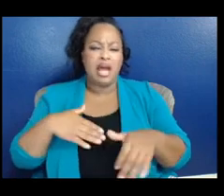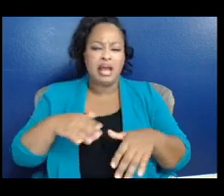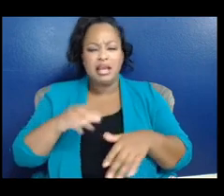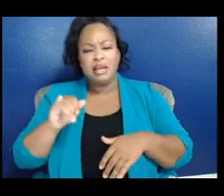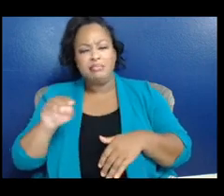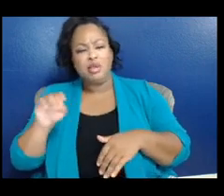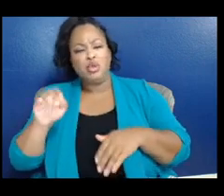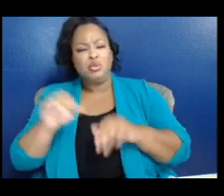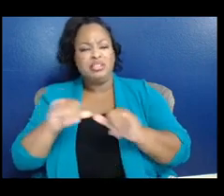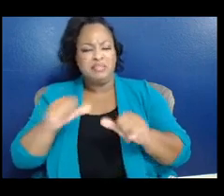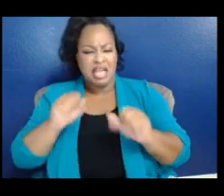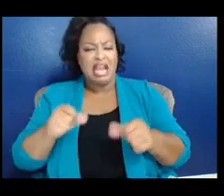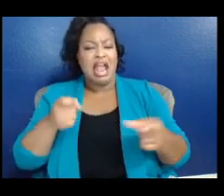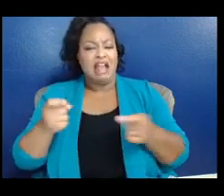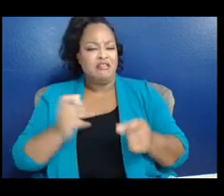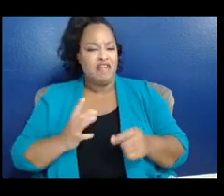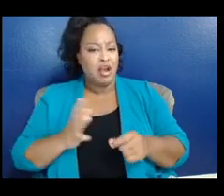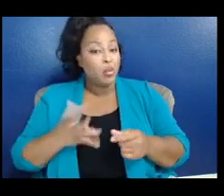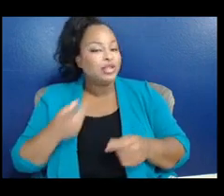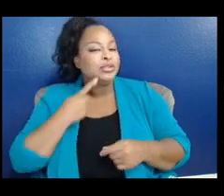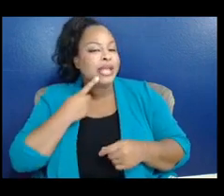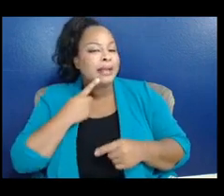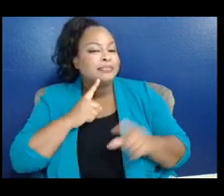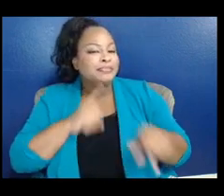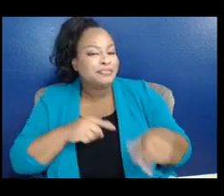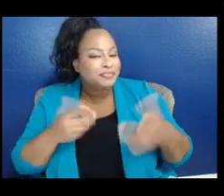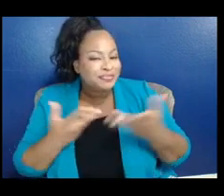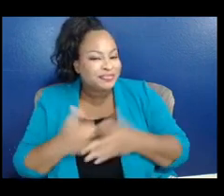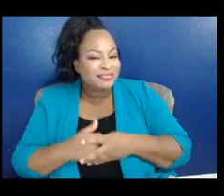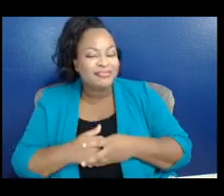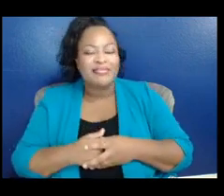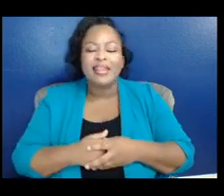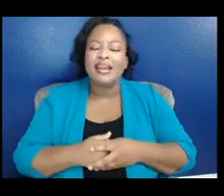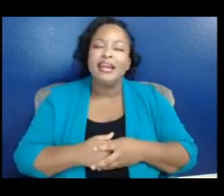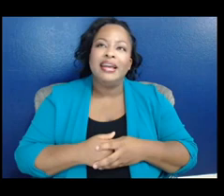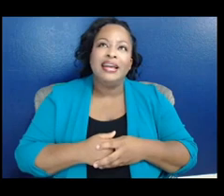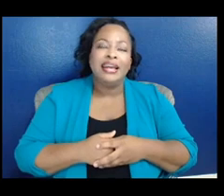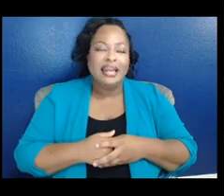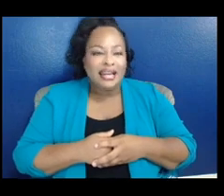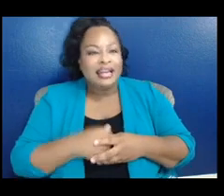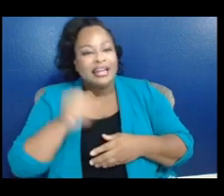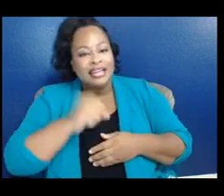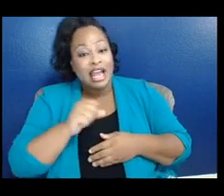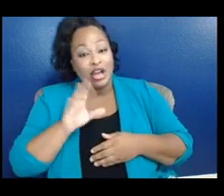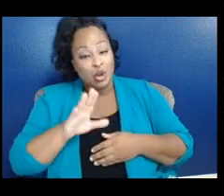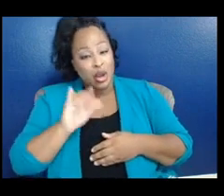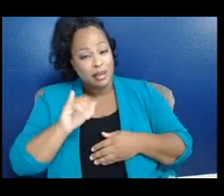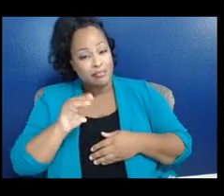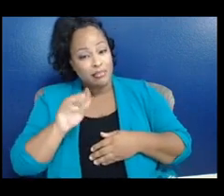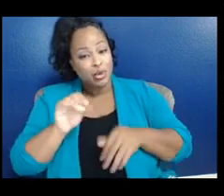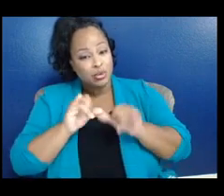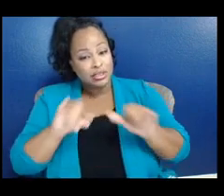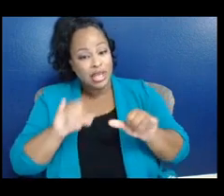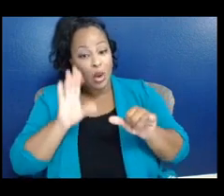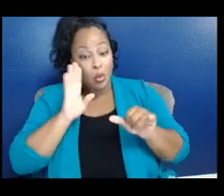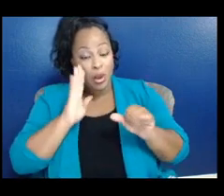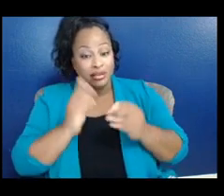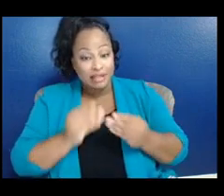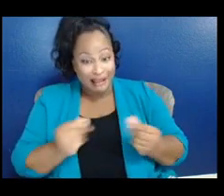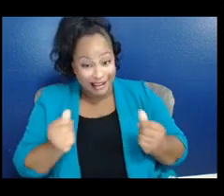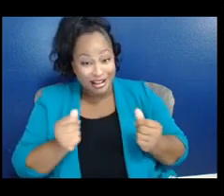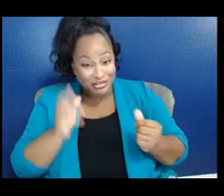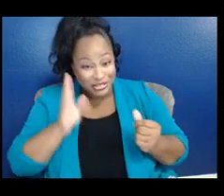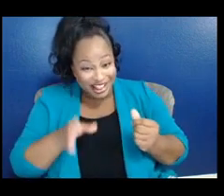that can handle it. What would you say to that? Yeah, your immune system is going to die out eventually if you